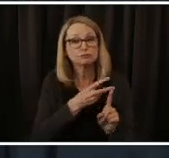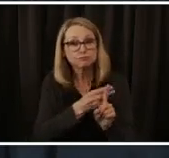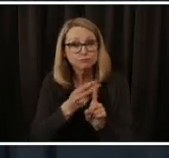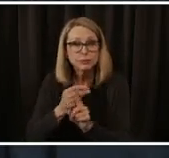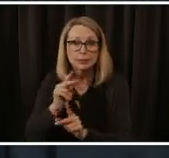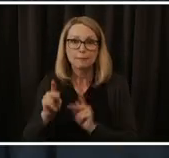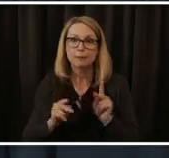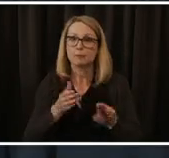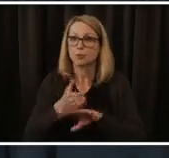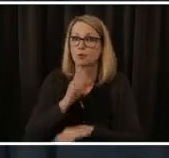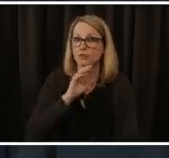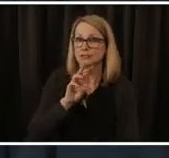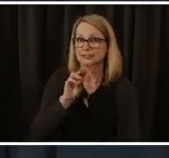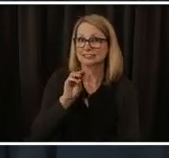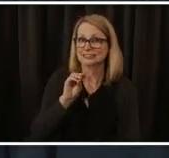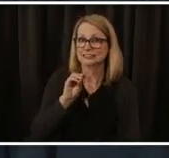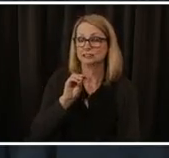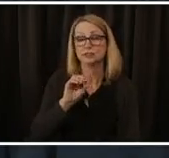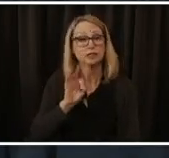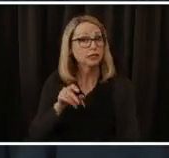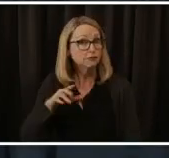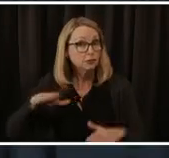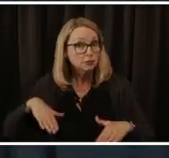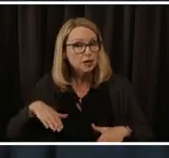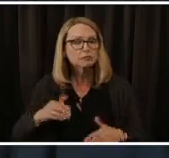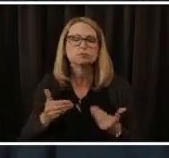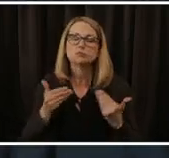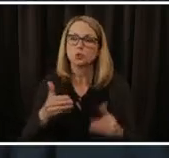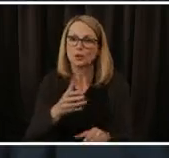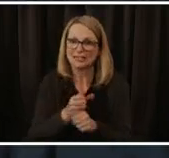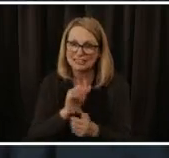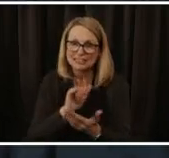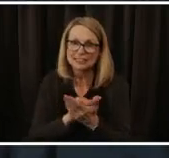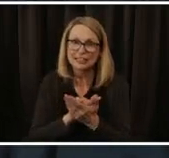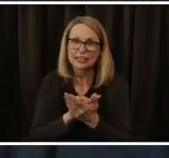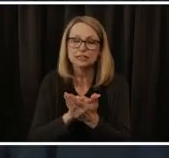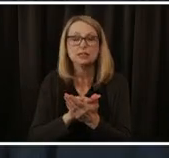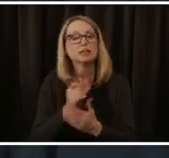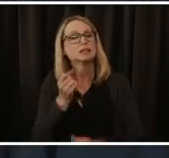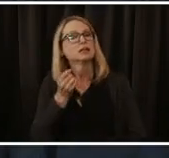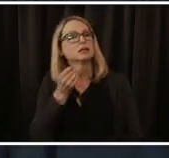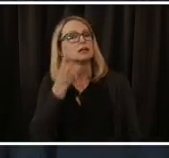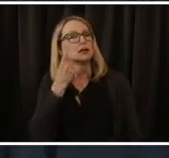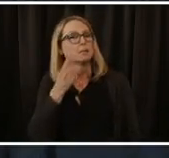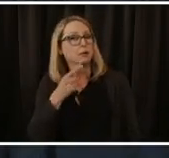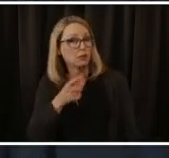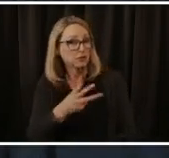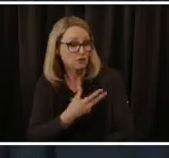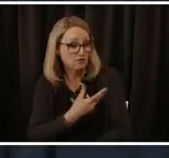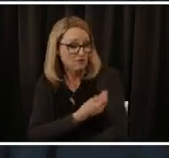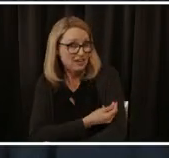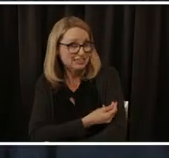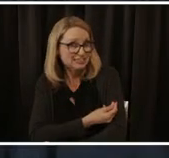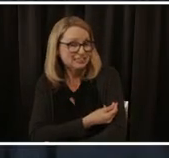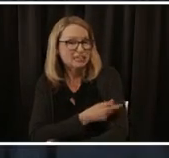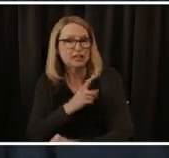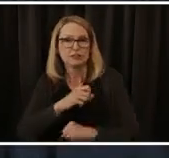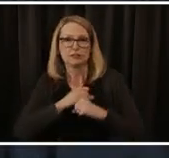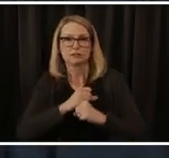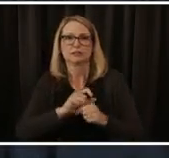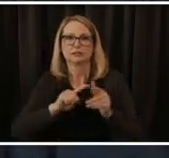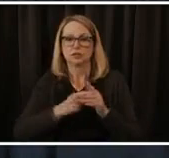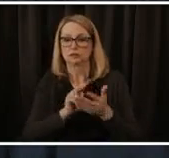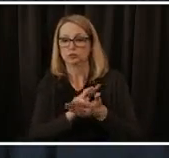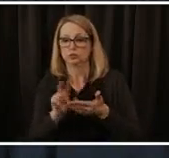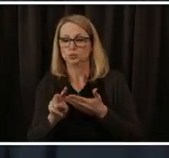not vaccinated, you get vaccinated, but while that protection is kicking in, because remember, it doesn't kick in until 2 weeks after your second dose of Pfizer